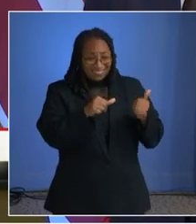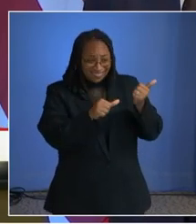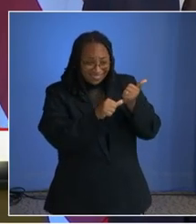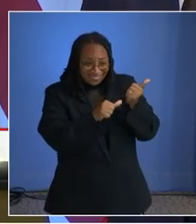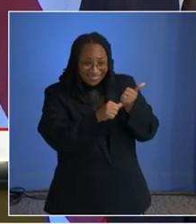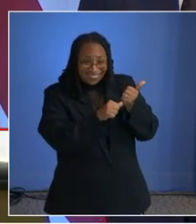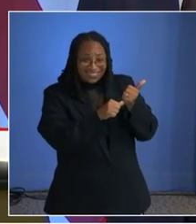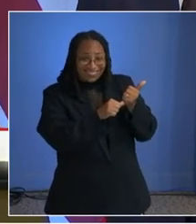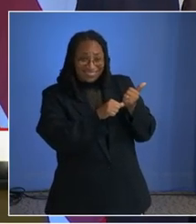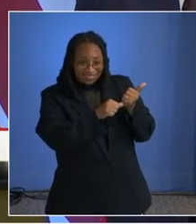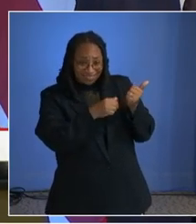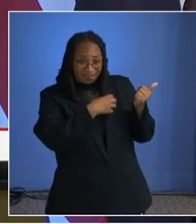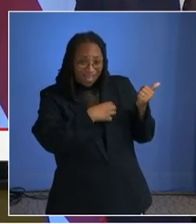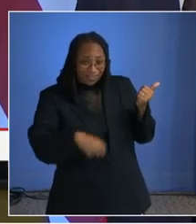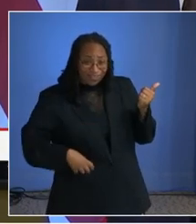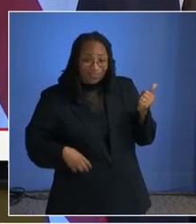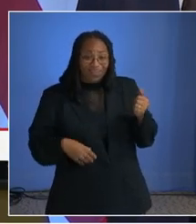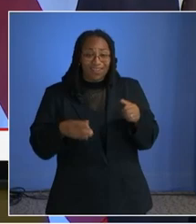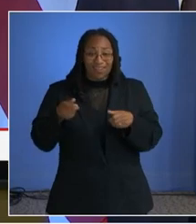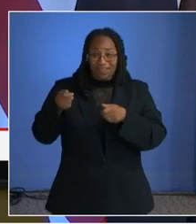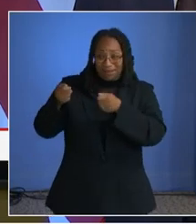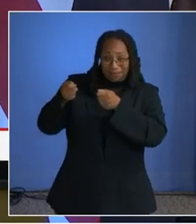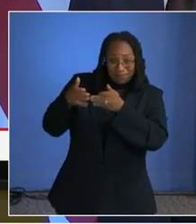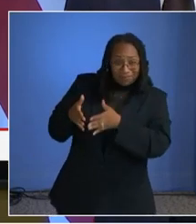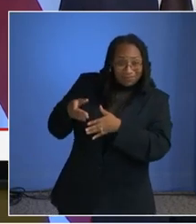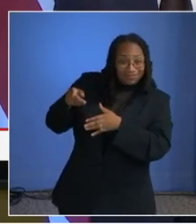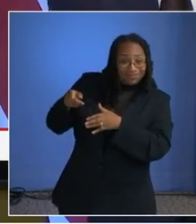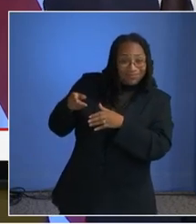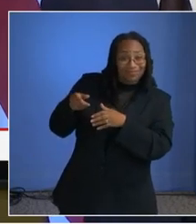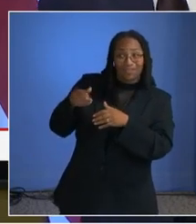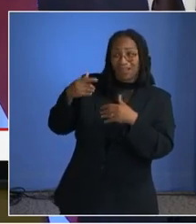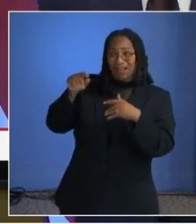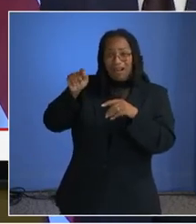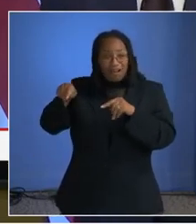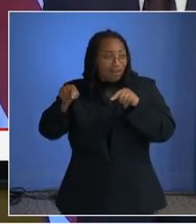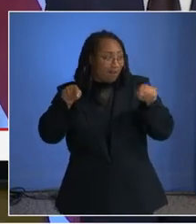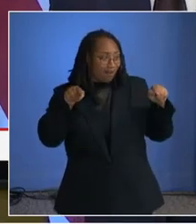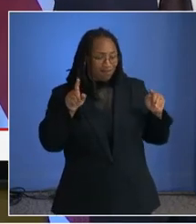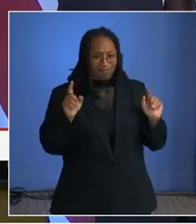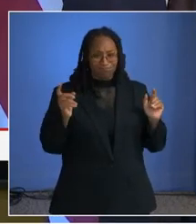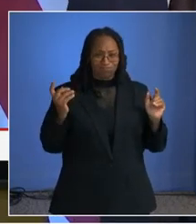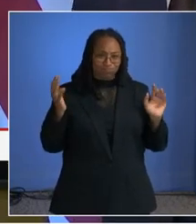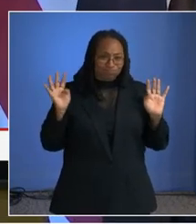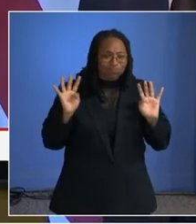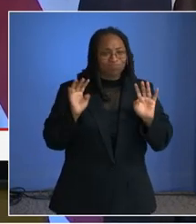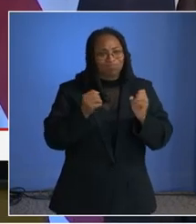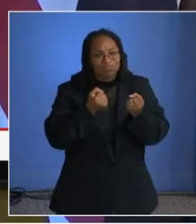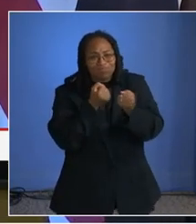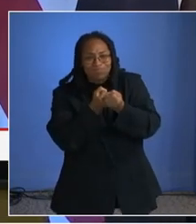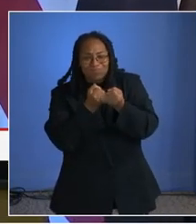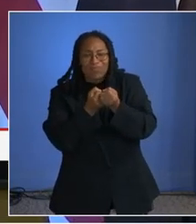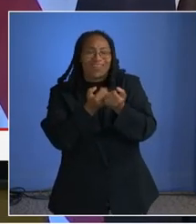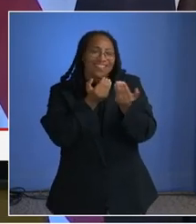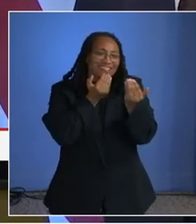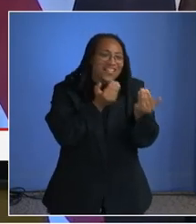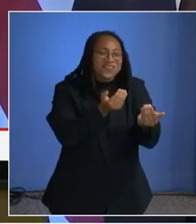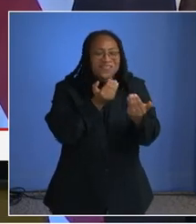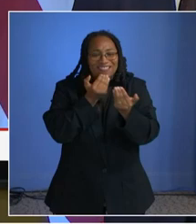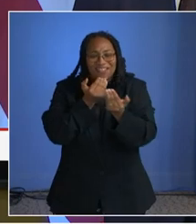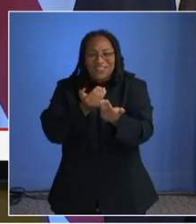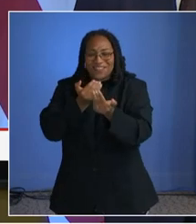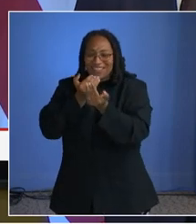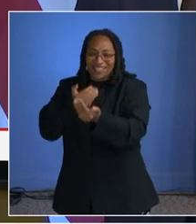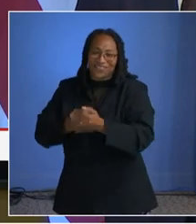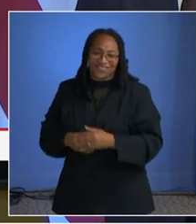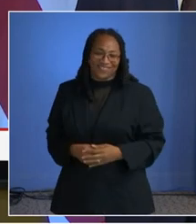of making sure that our agencies are on track to hire the people that we need. So with that, we'll